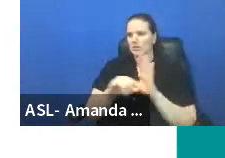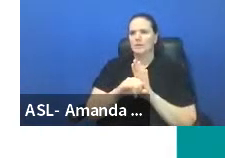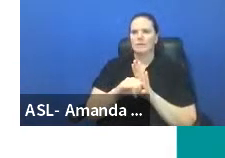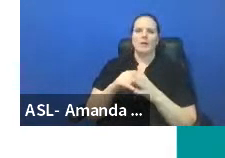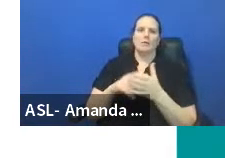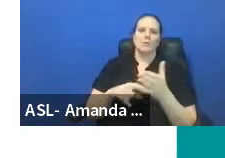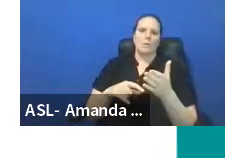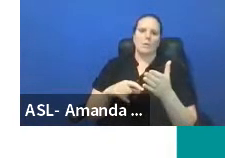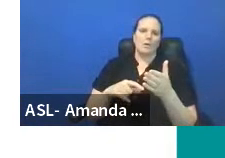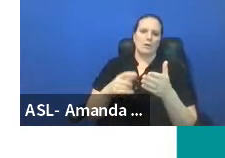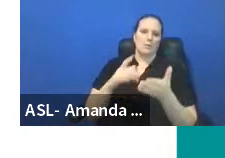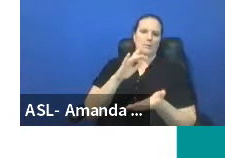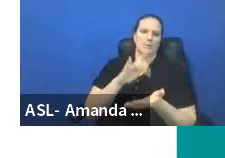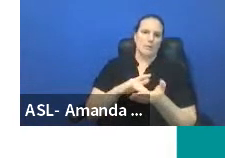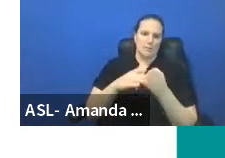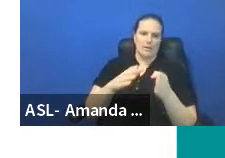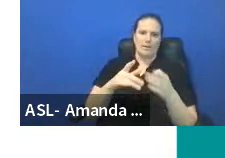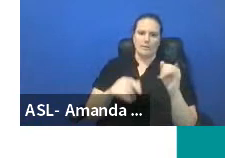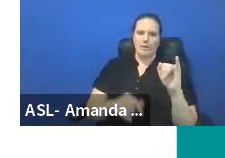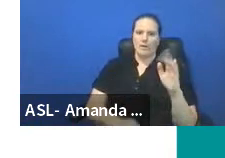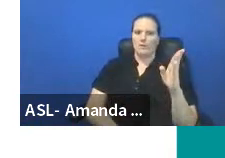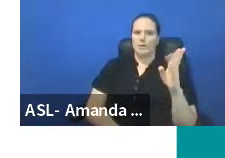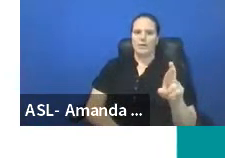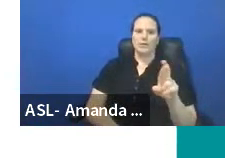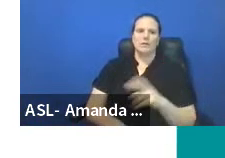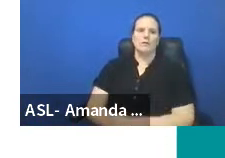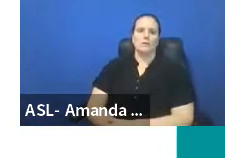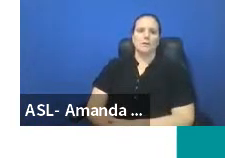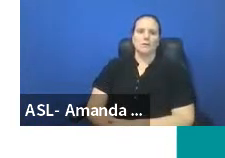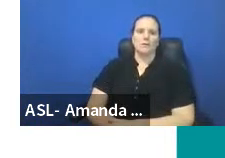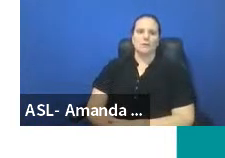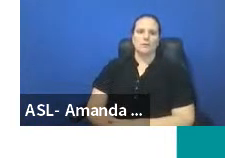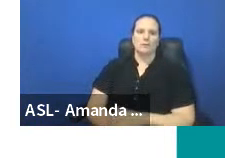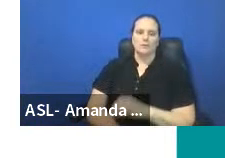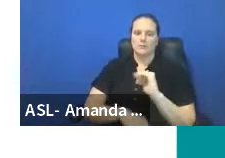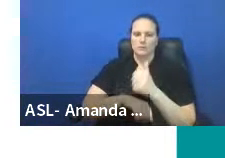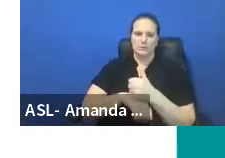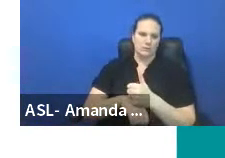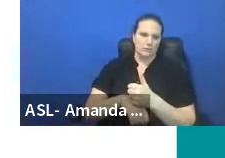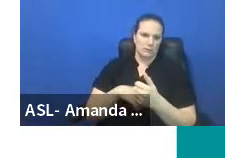middle path is for IBR, or if they want to adopt something that exists